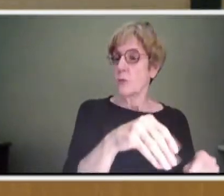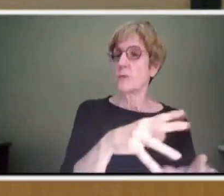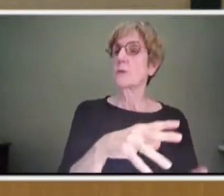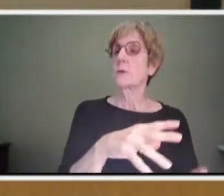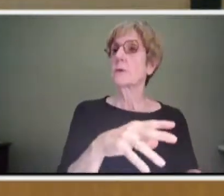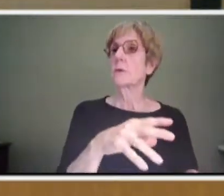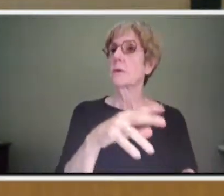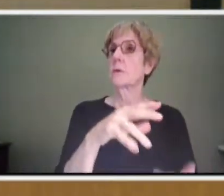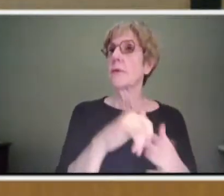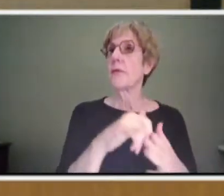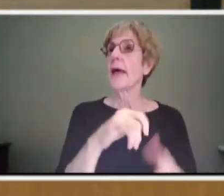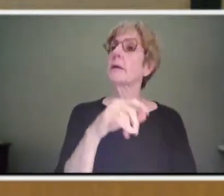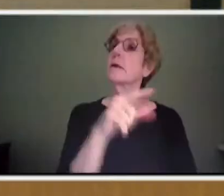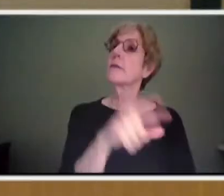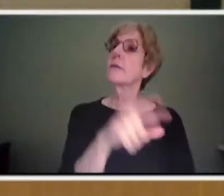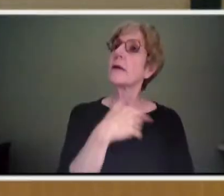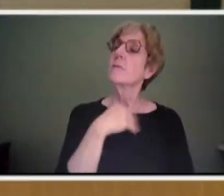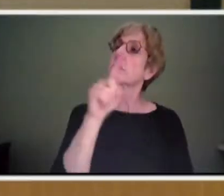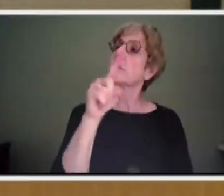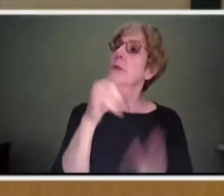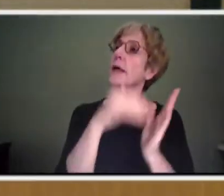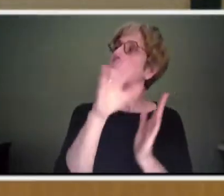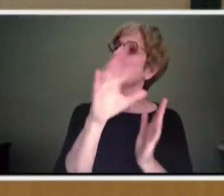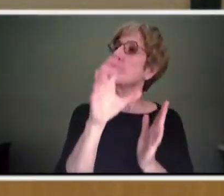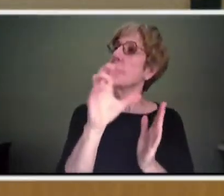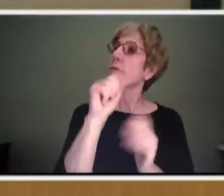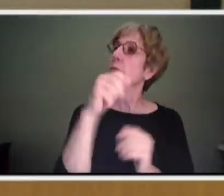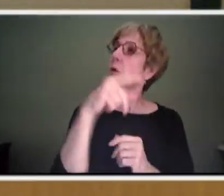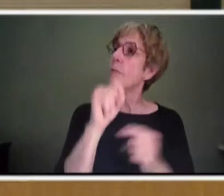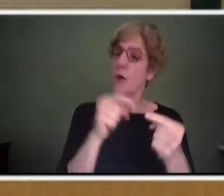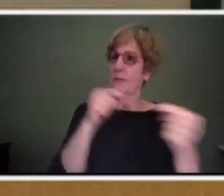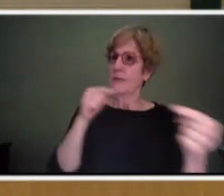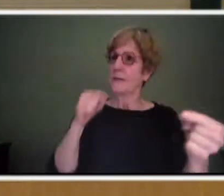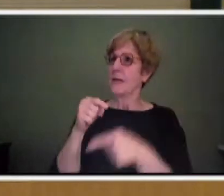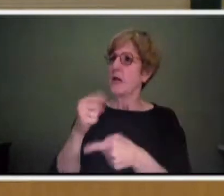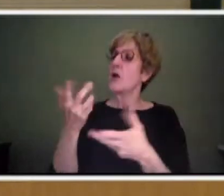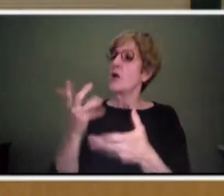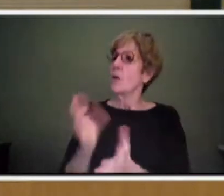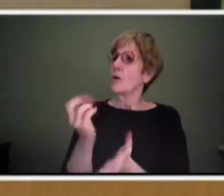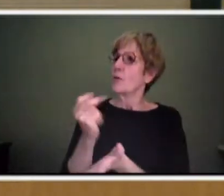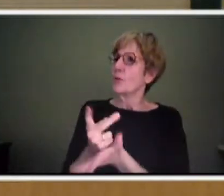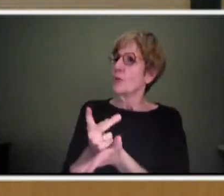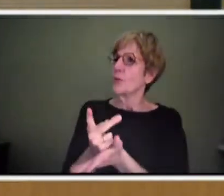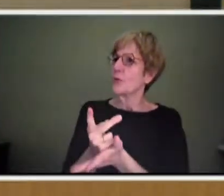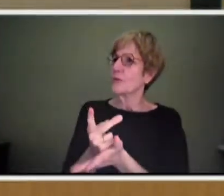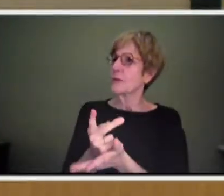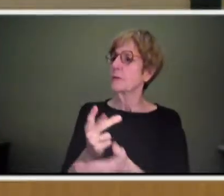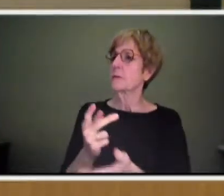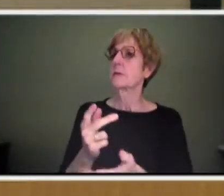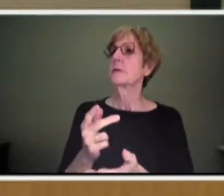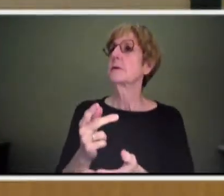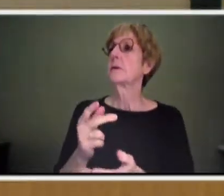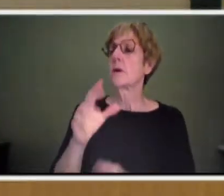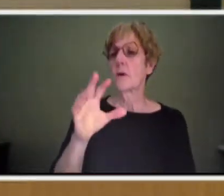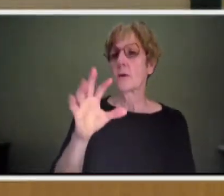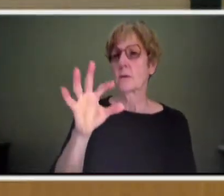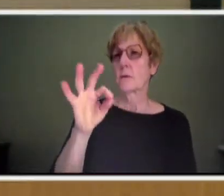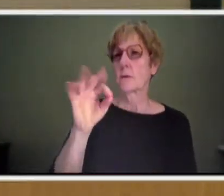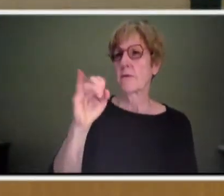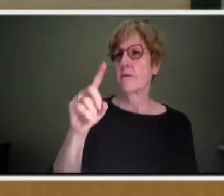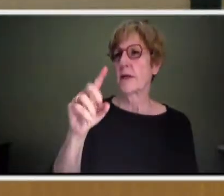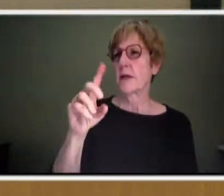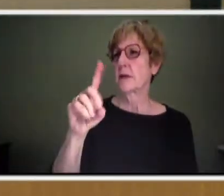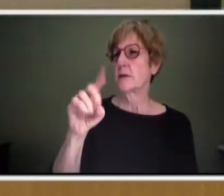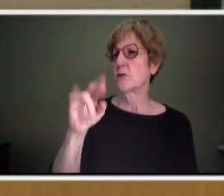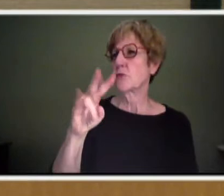have probably 1,500 apartments immediately adjacent. You've already approved some just to the right there, Autumn Field Drive. Those are 300 and something